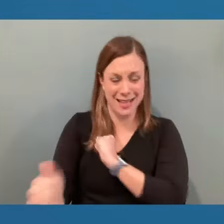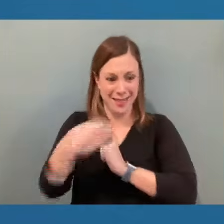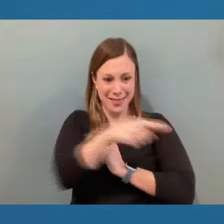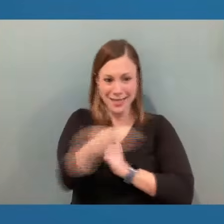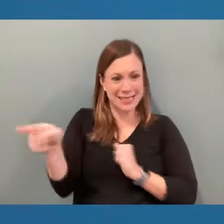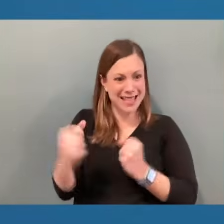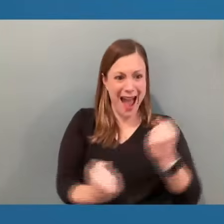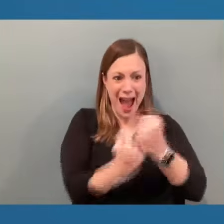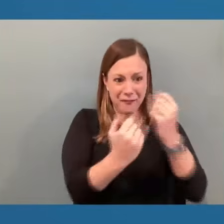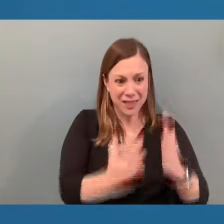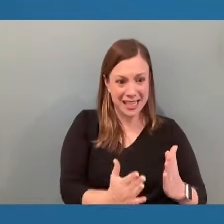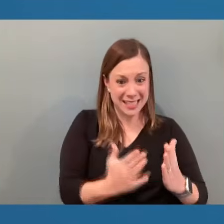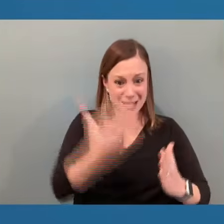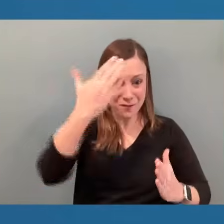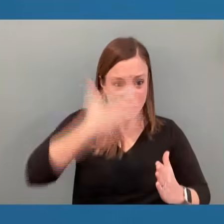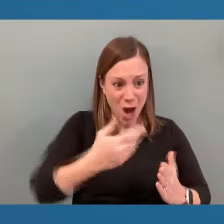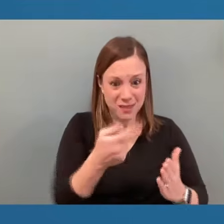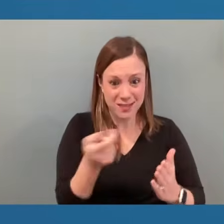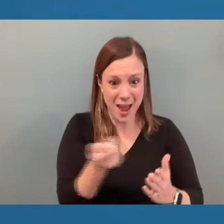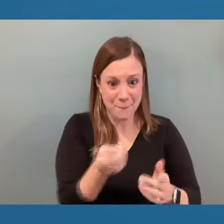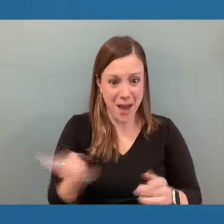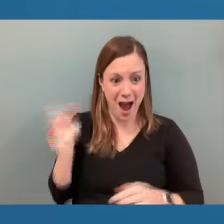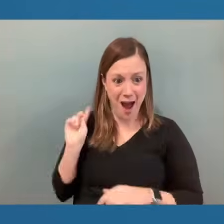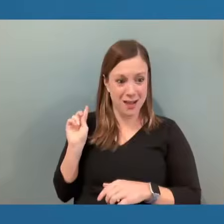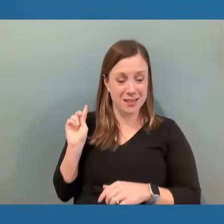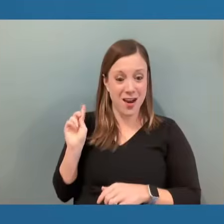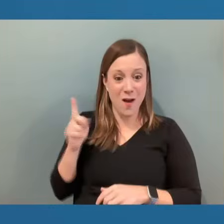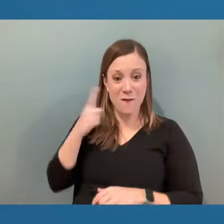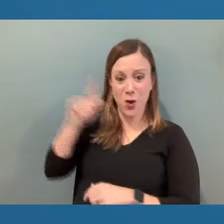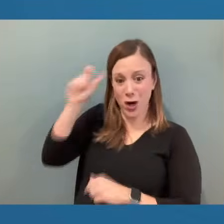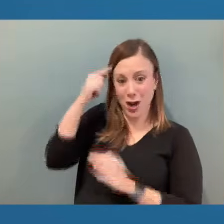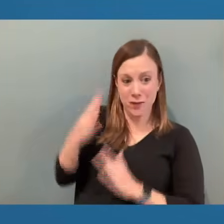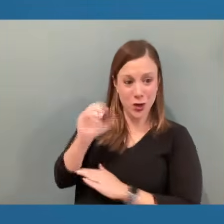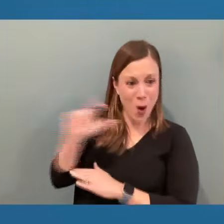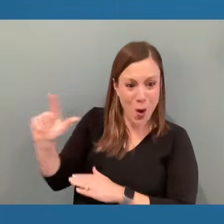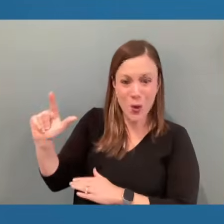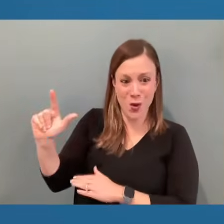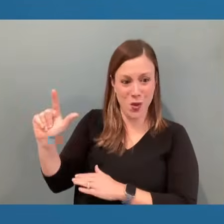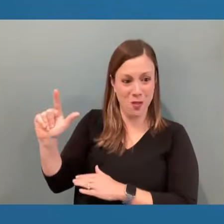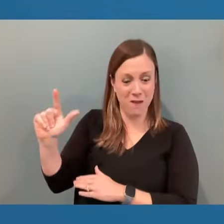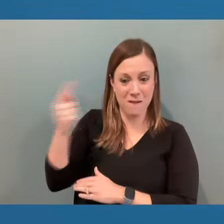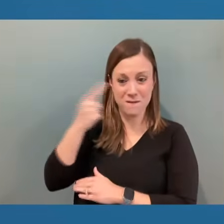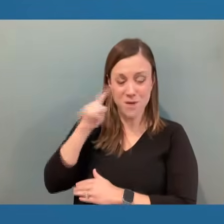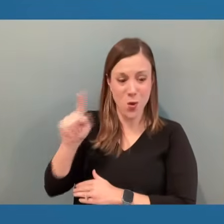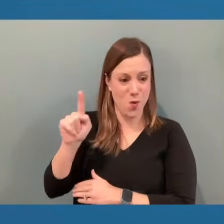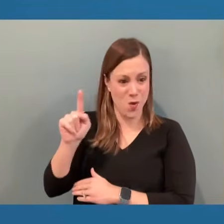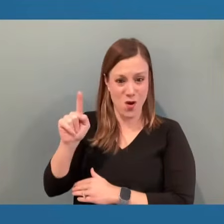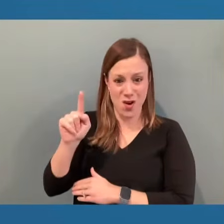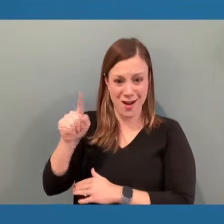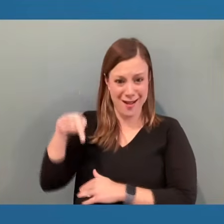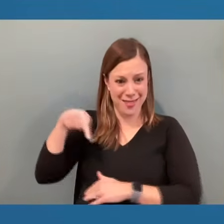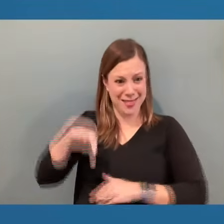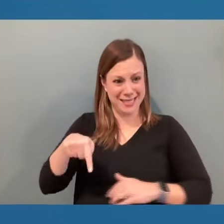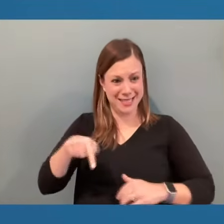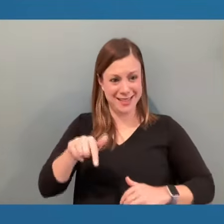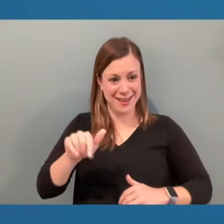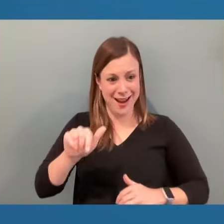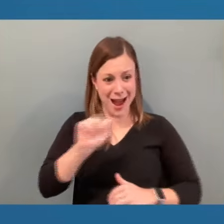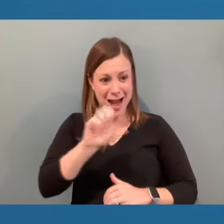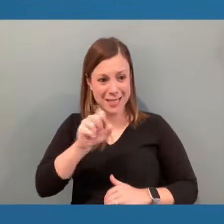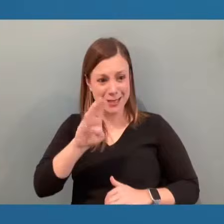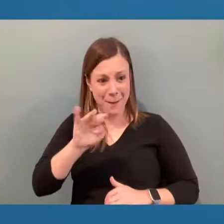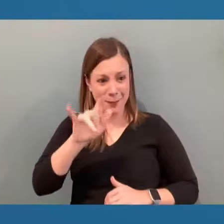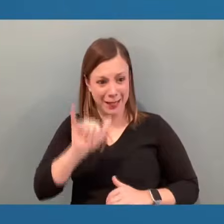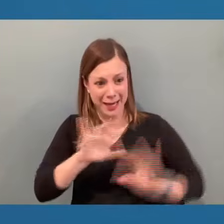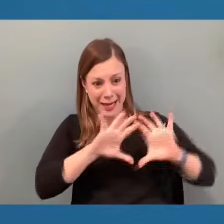and behind me, for Governor Hochul, for our Assembly and Senator leaders